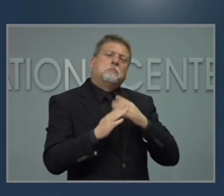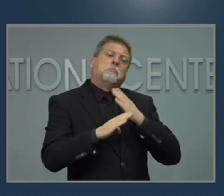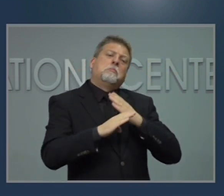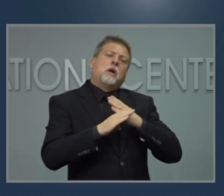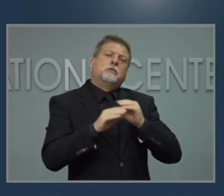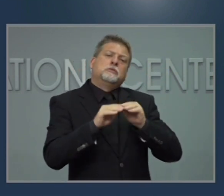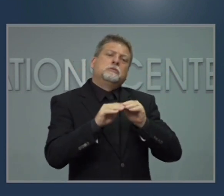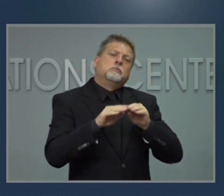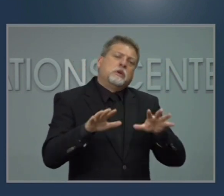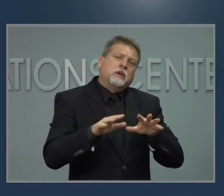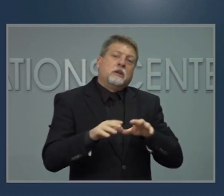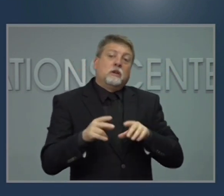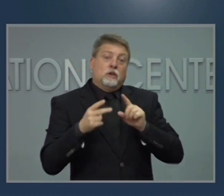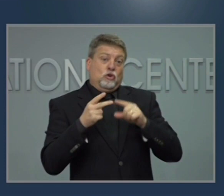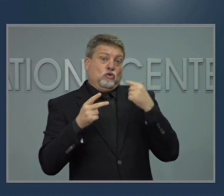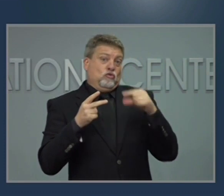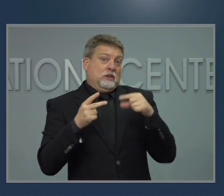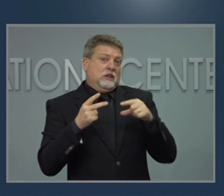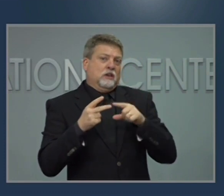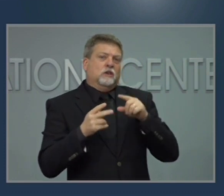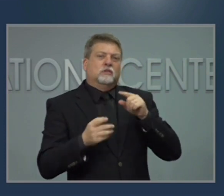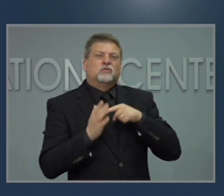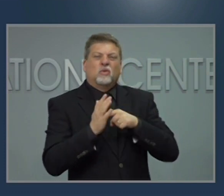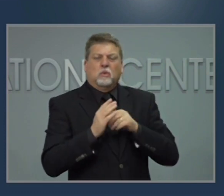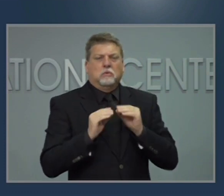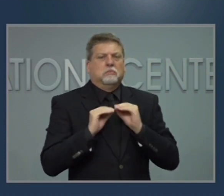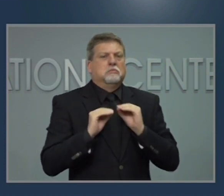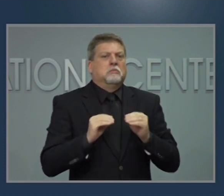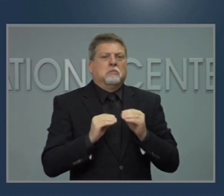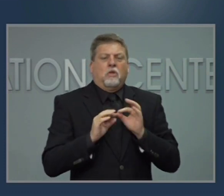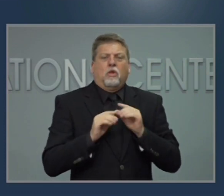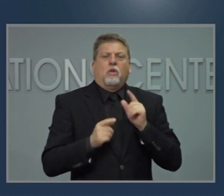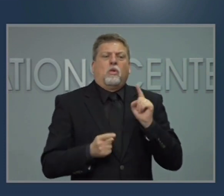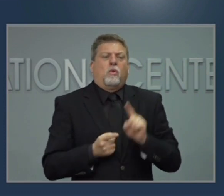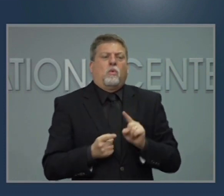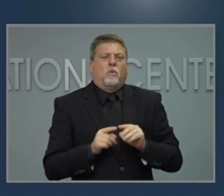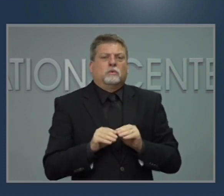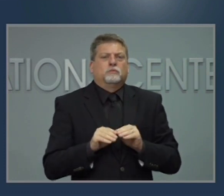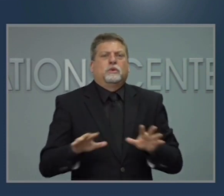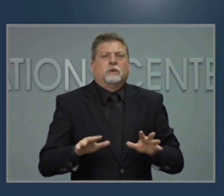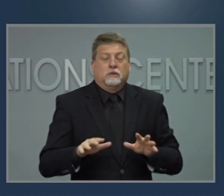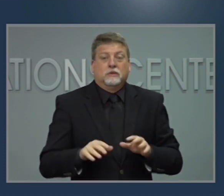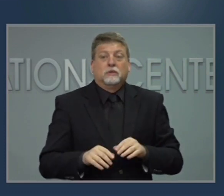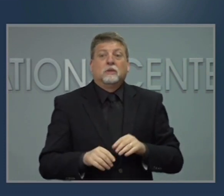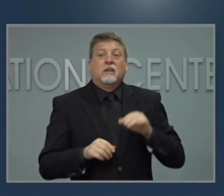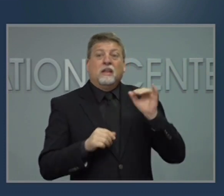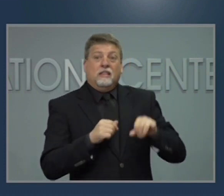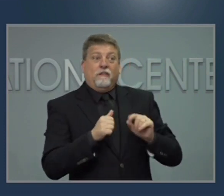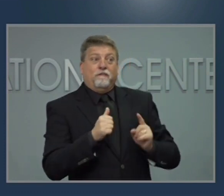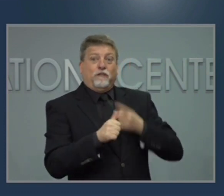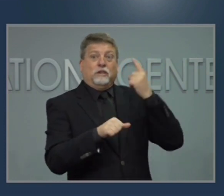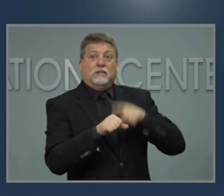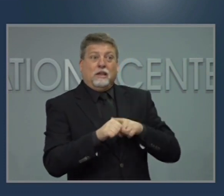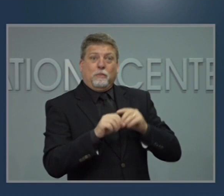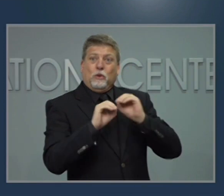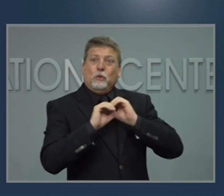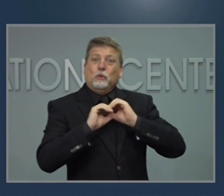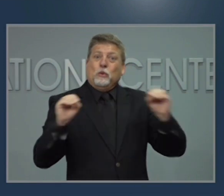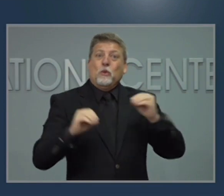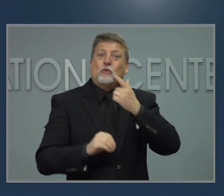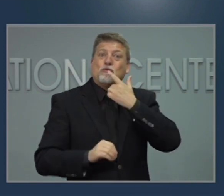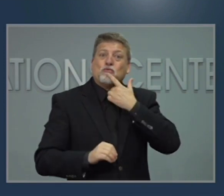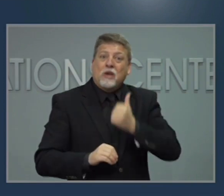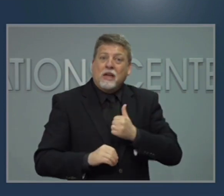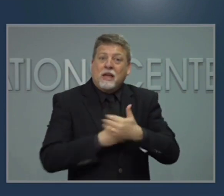spread, and green for low spread. This is the first county alert map where there are no red counties, and this is great